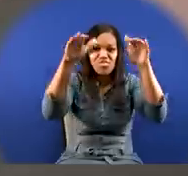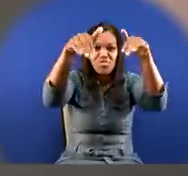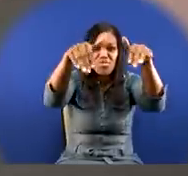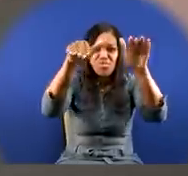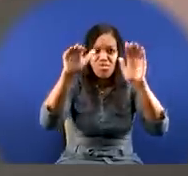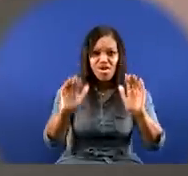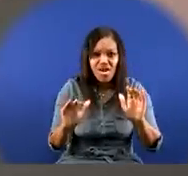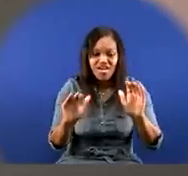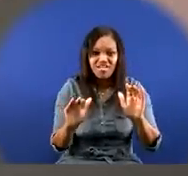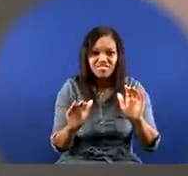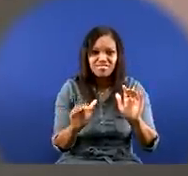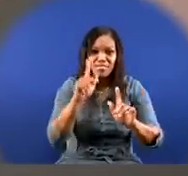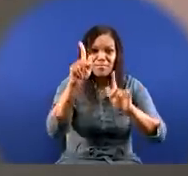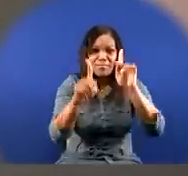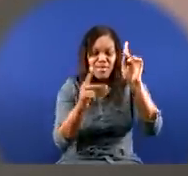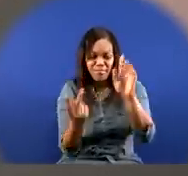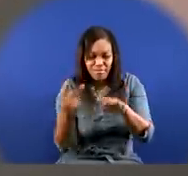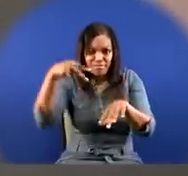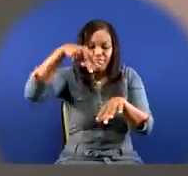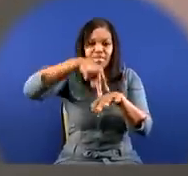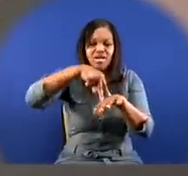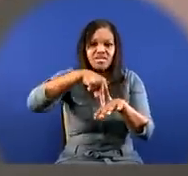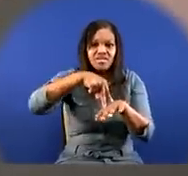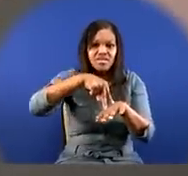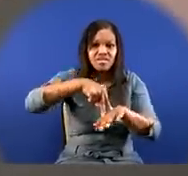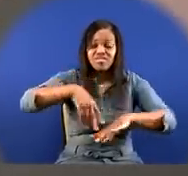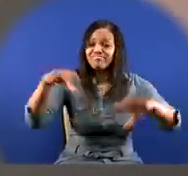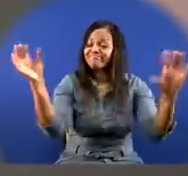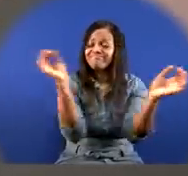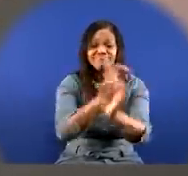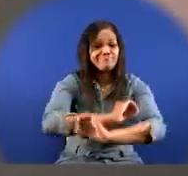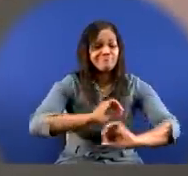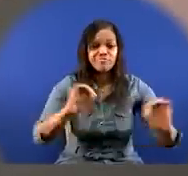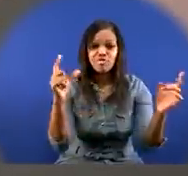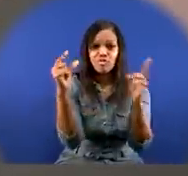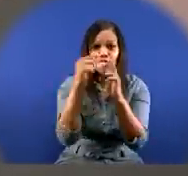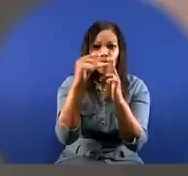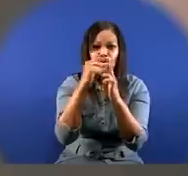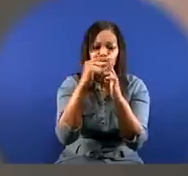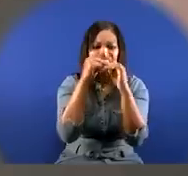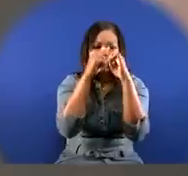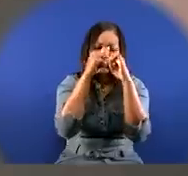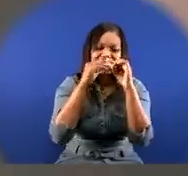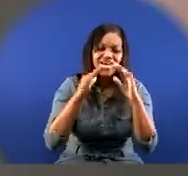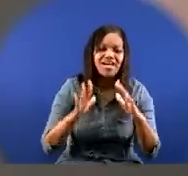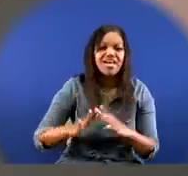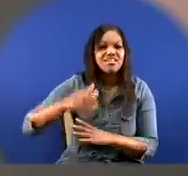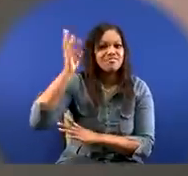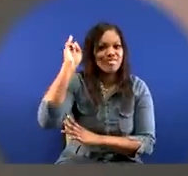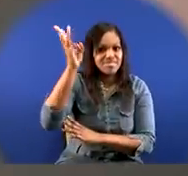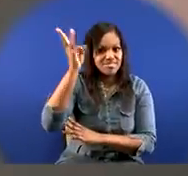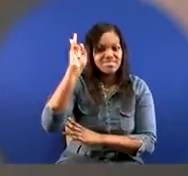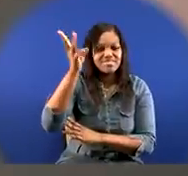graves open, no words, silent witnesses.